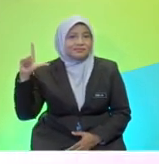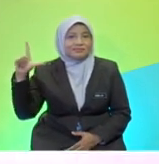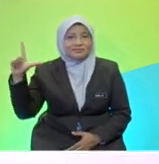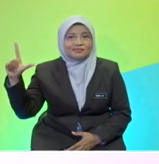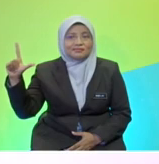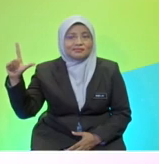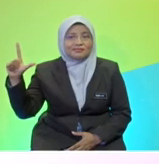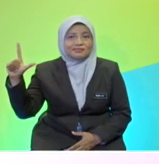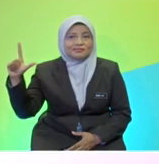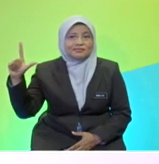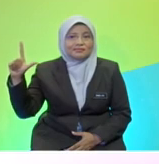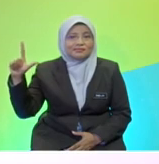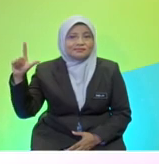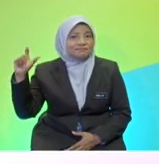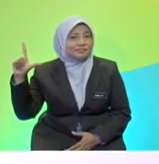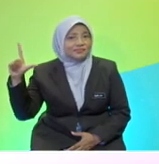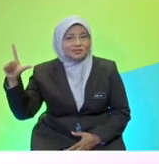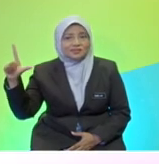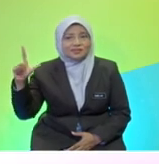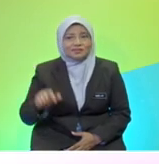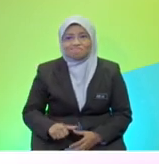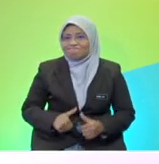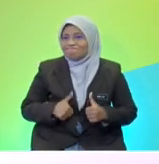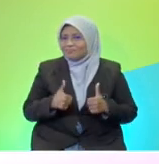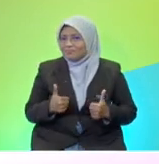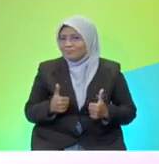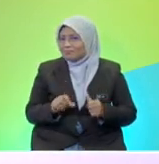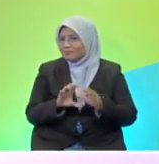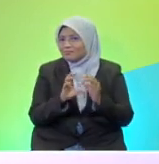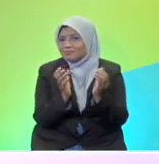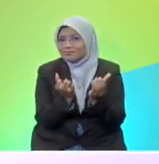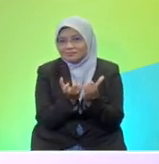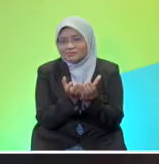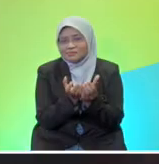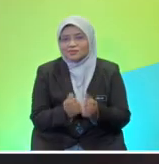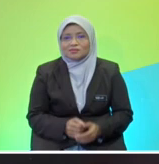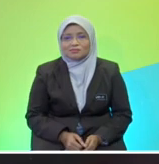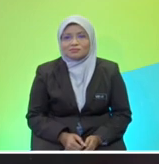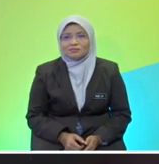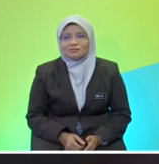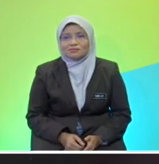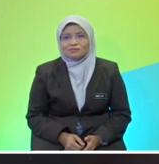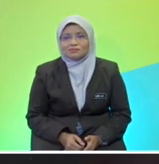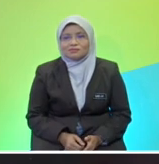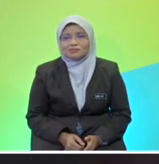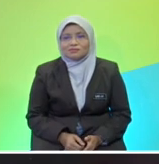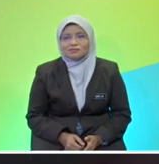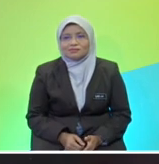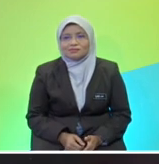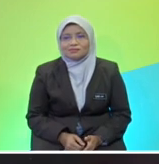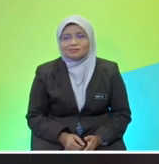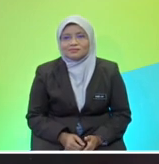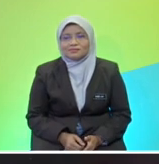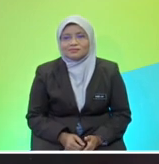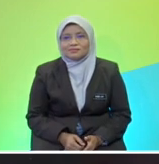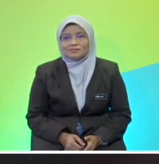L, L. Okay, good. Ball. Next one. I can read your writing. You can read my writing. Thank you,